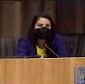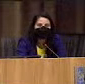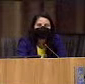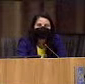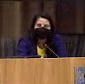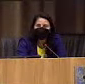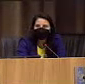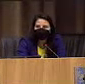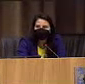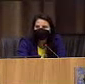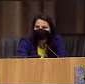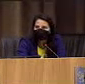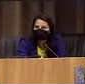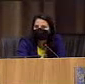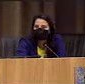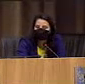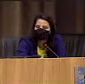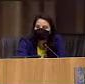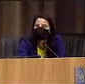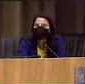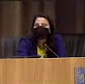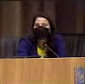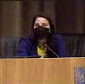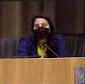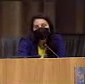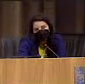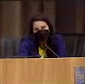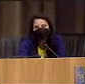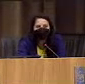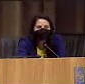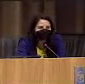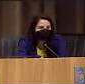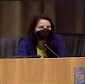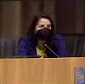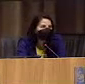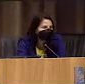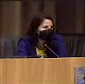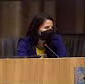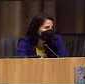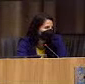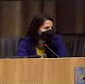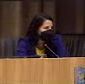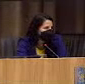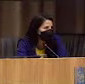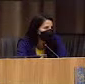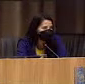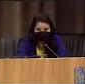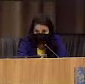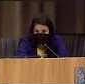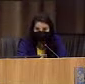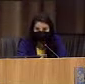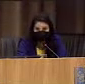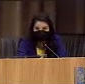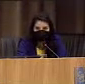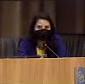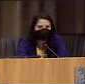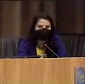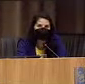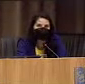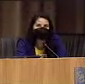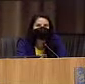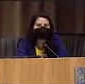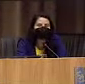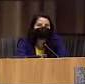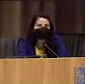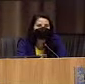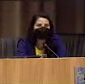I thank you for that. It was an honor for us to be part of this. And we were invited in the second half of